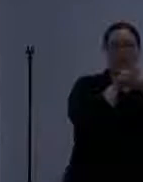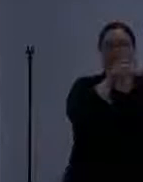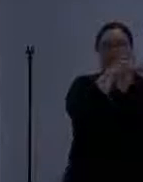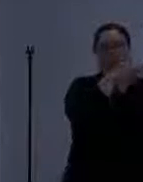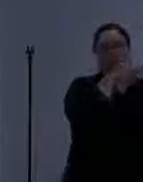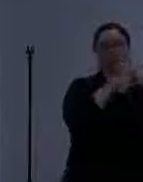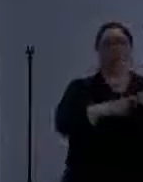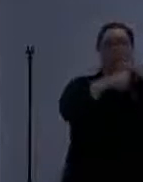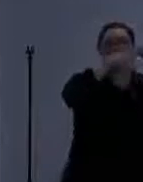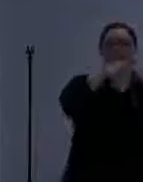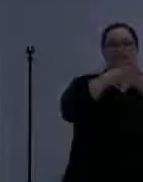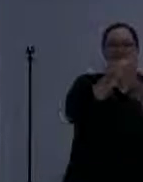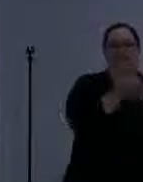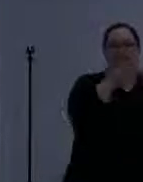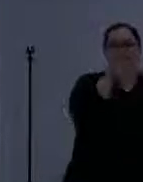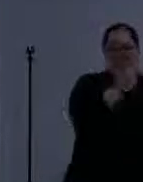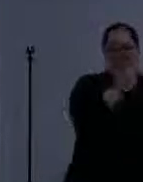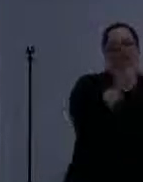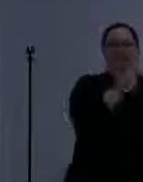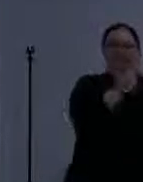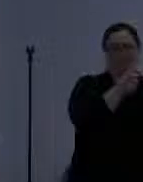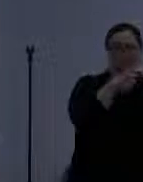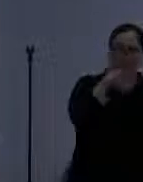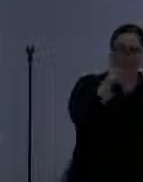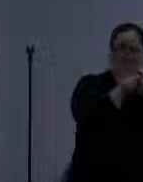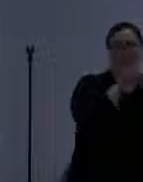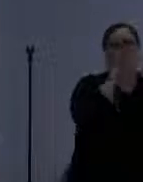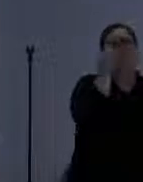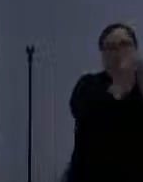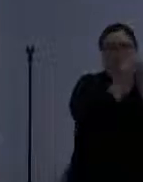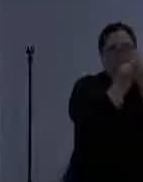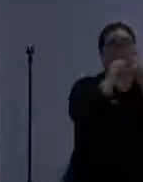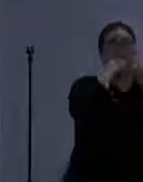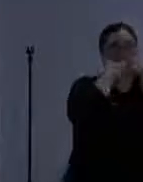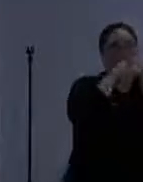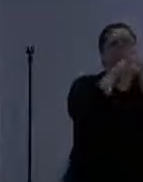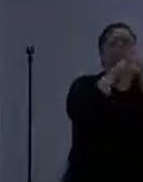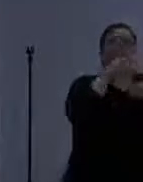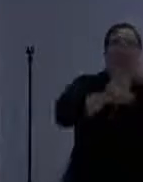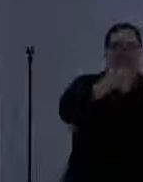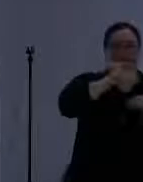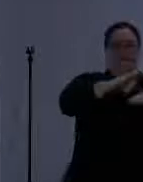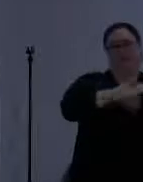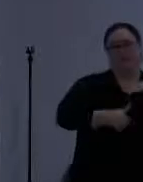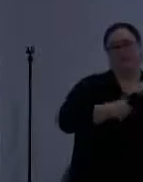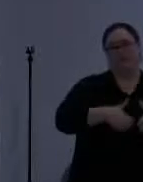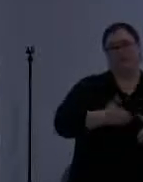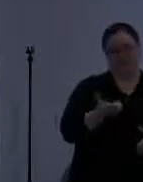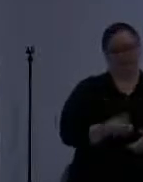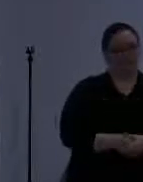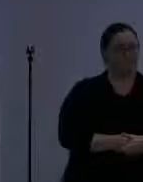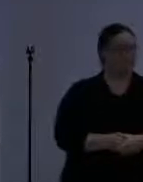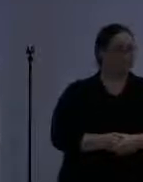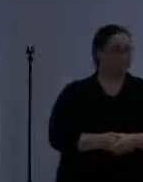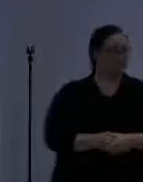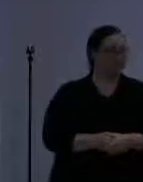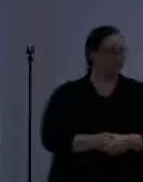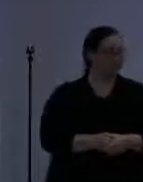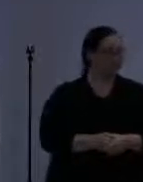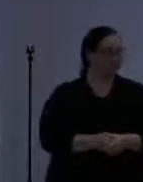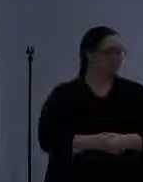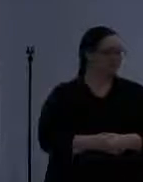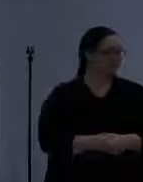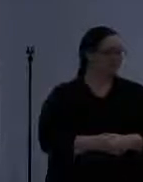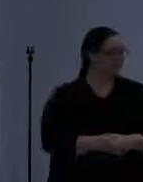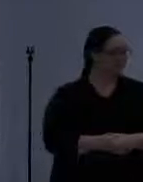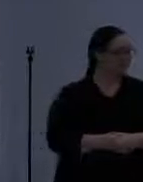and Safeguards Commission, that can then take action around those complaints. So these are some of the things that are